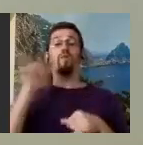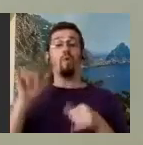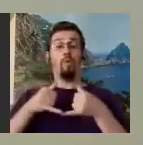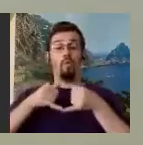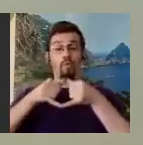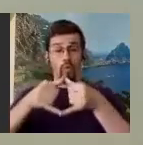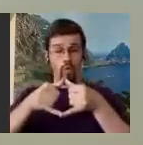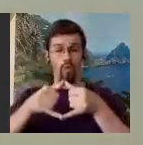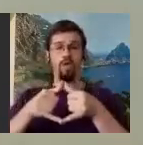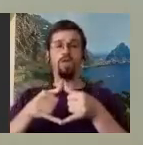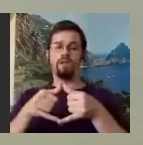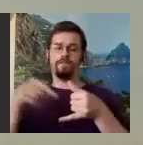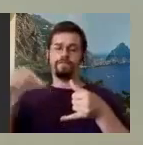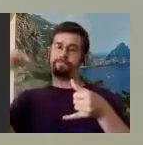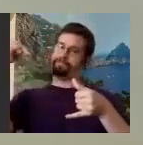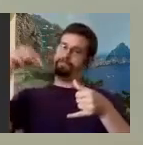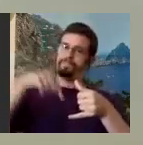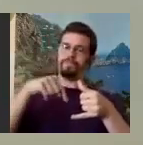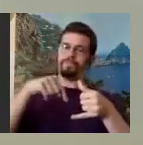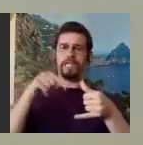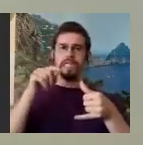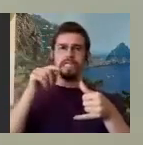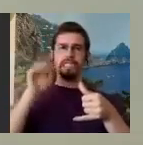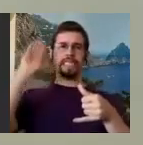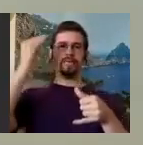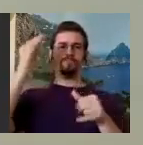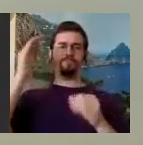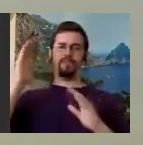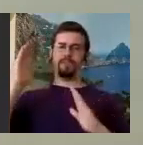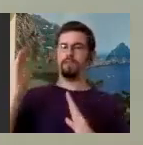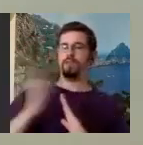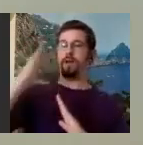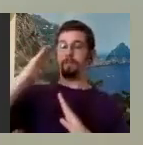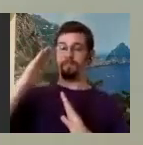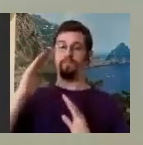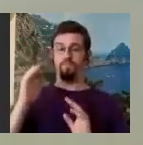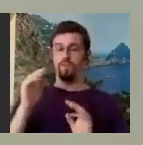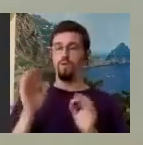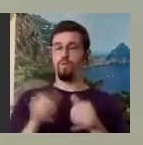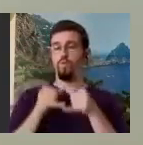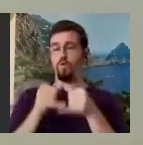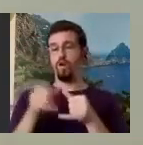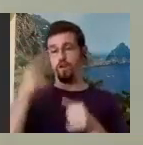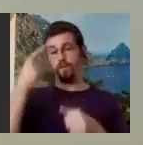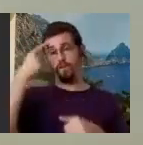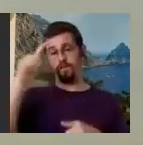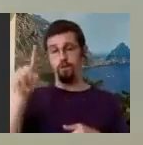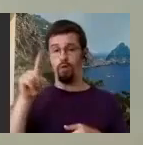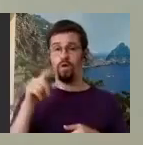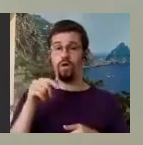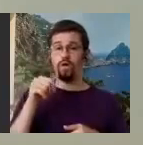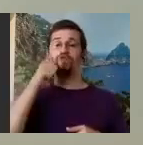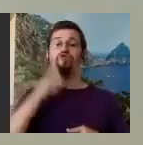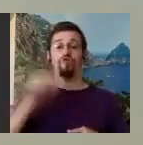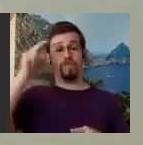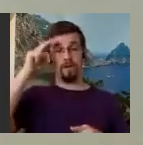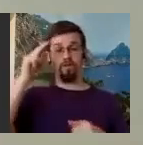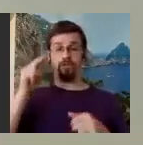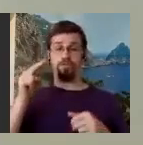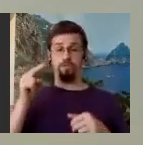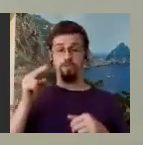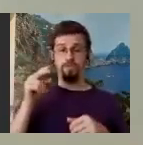was basically the sort of start or the beginning of the process of receiving the Gold Award.